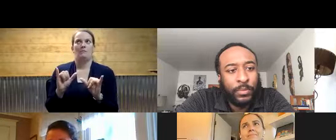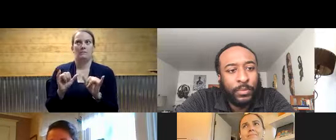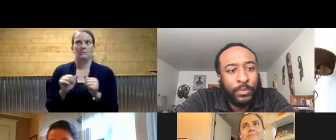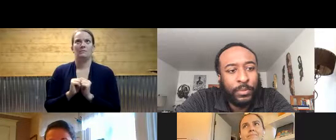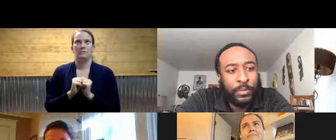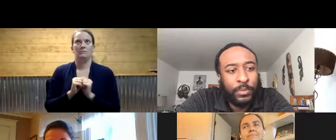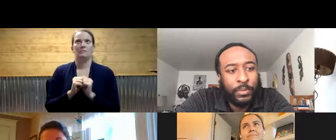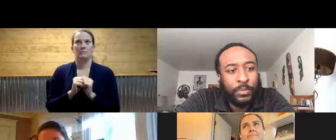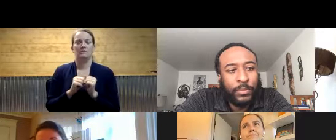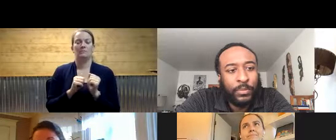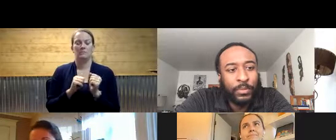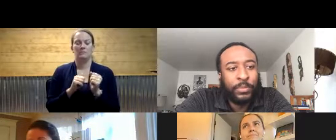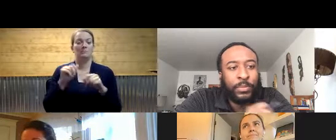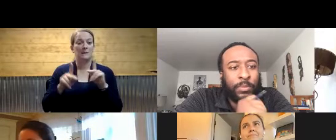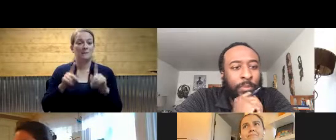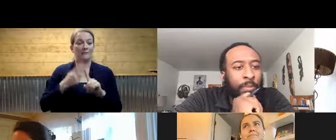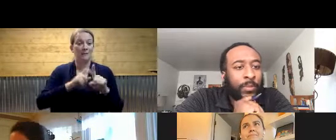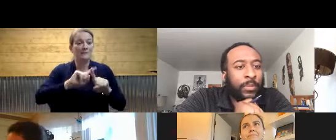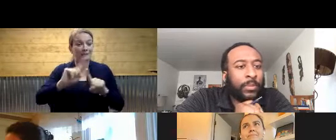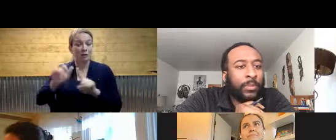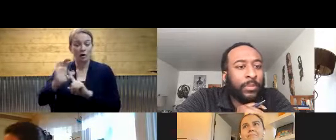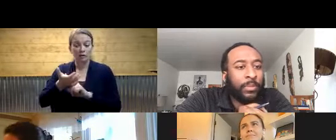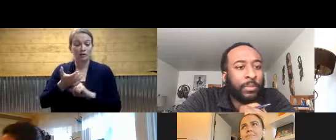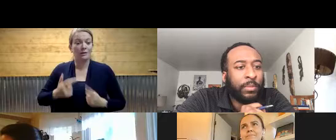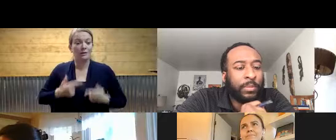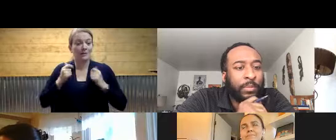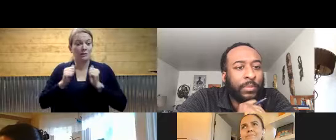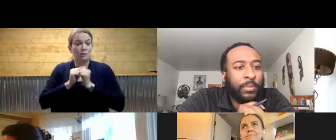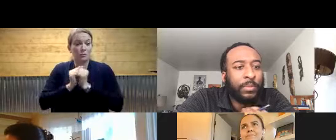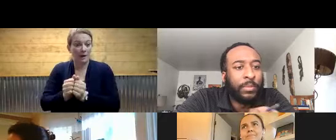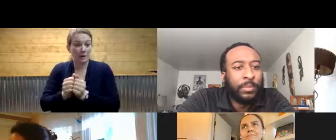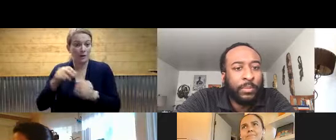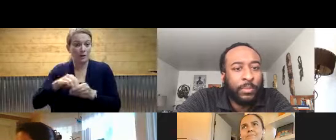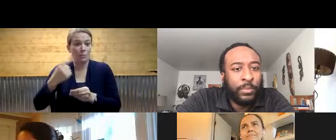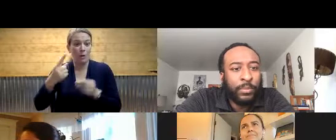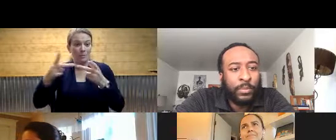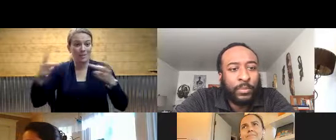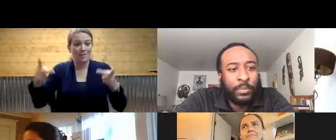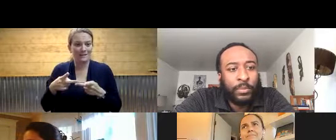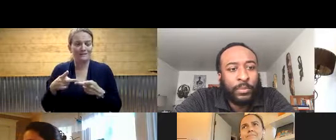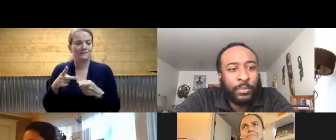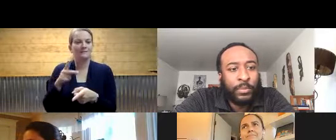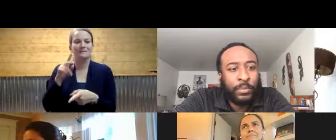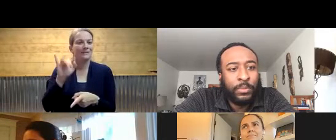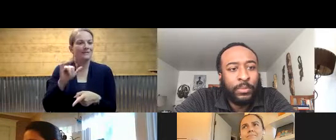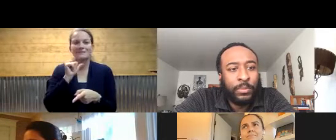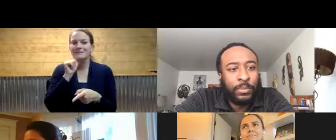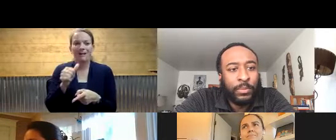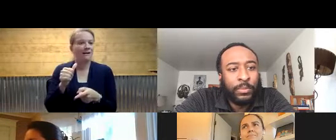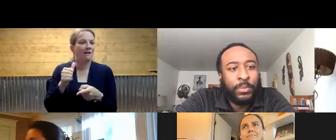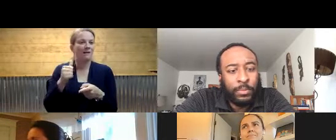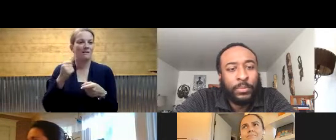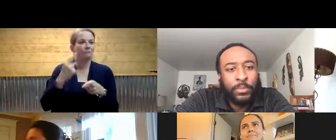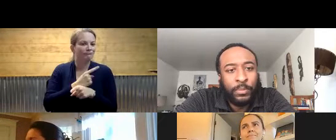having different people from different cultures living all together at one point is not what you'd see around a lot, and you don't realize